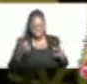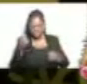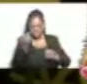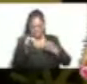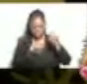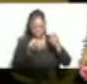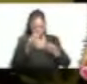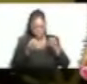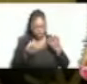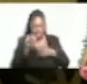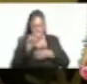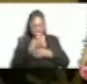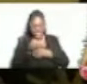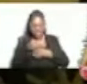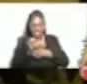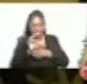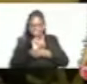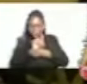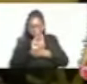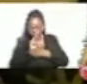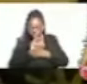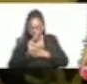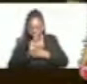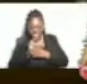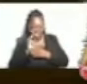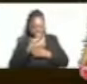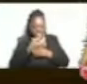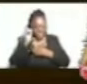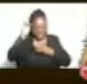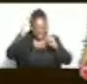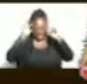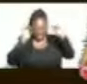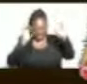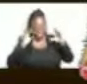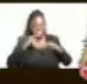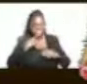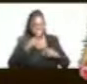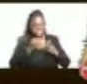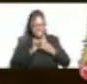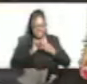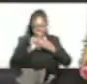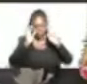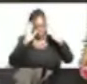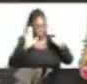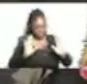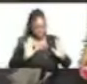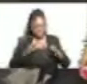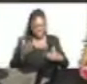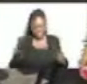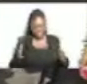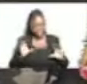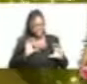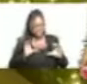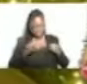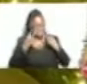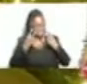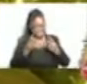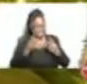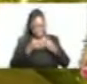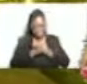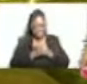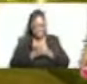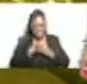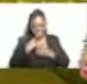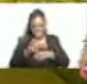the movie, yeah, and everything, all the lights. It's a good, wonderful thing today to see. What I tried